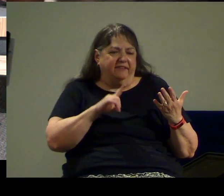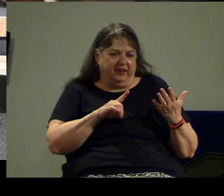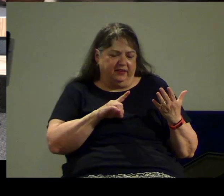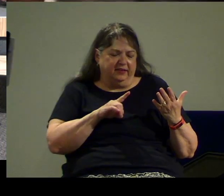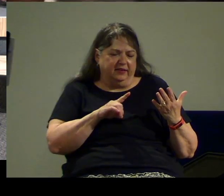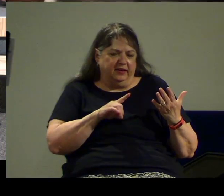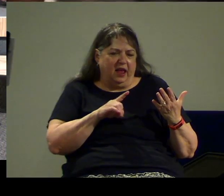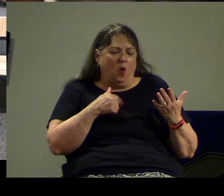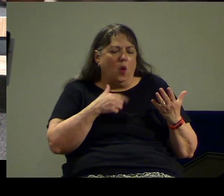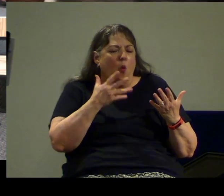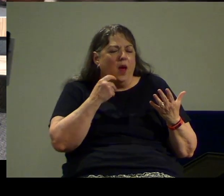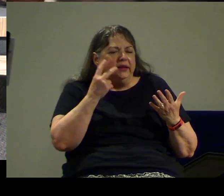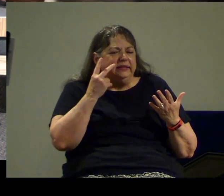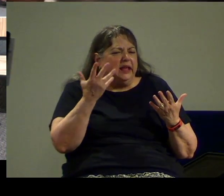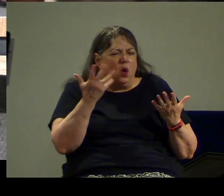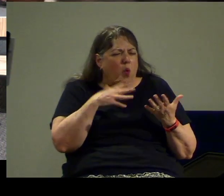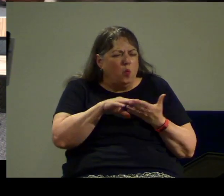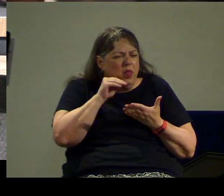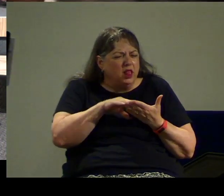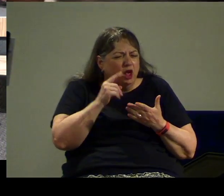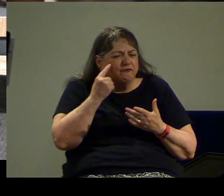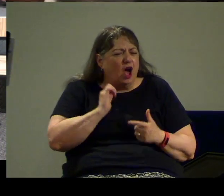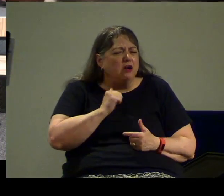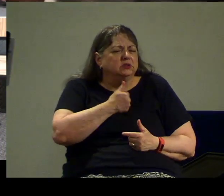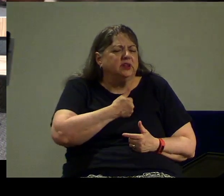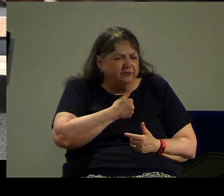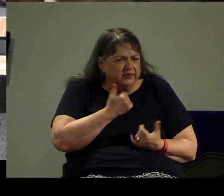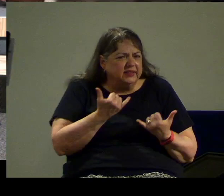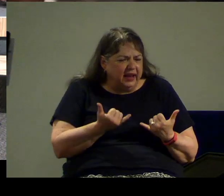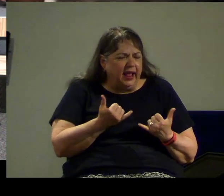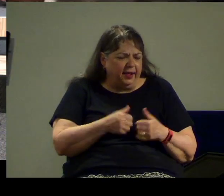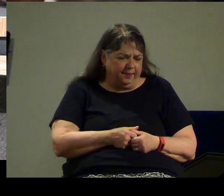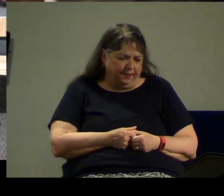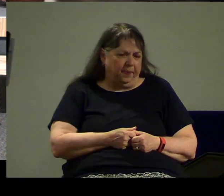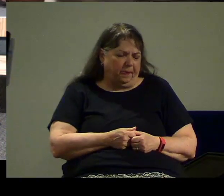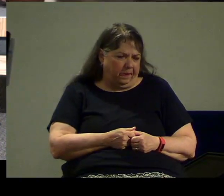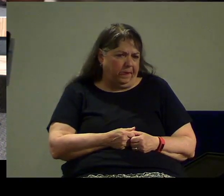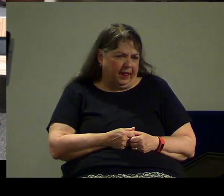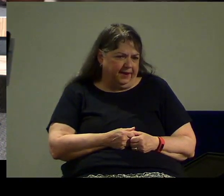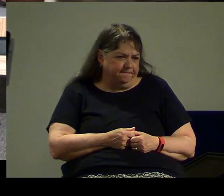our heart and soul and spirit this morning. Praise the Lord.